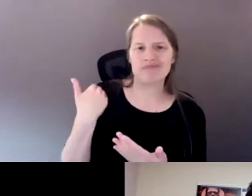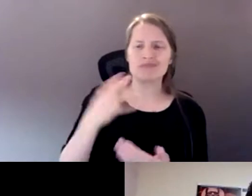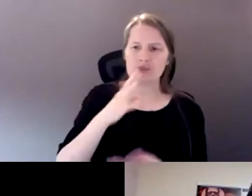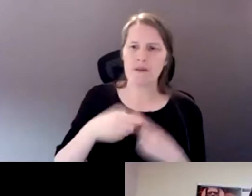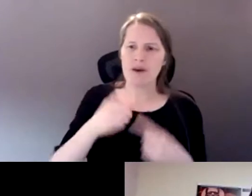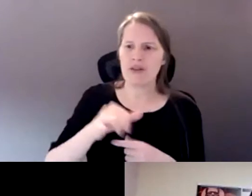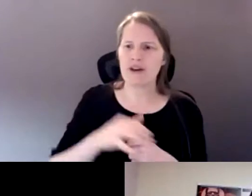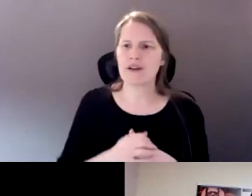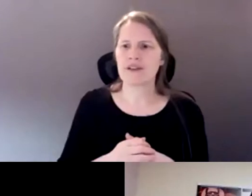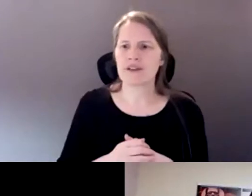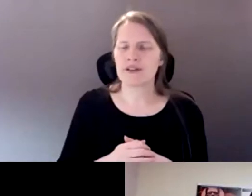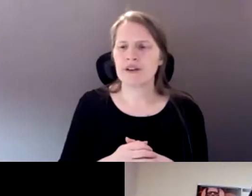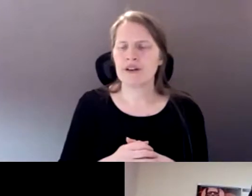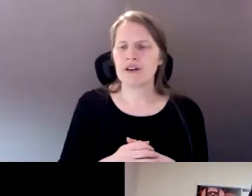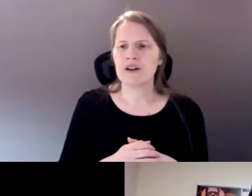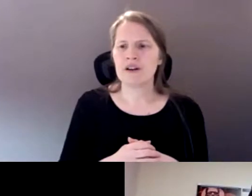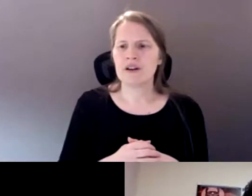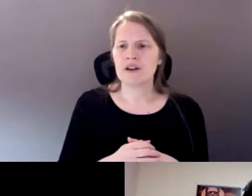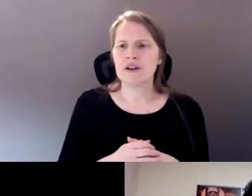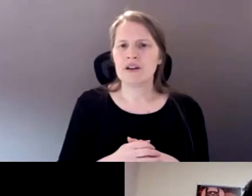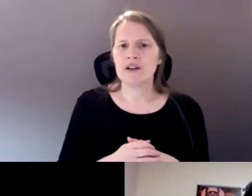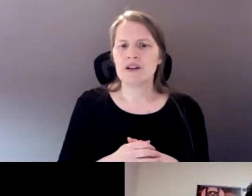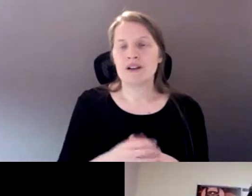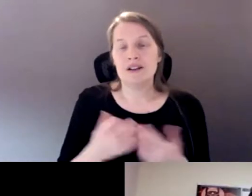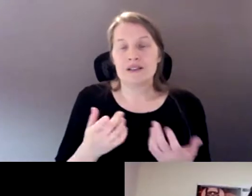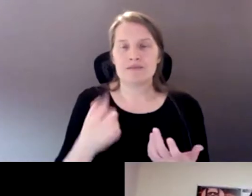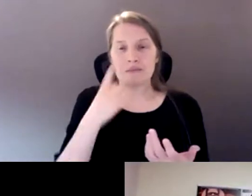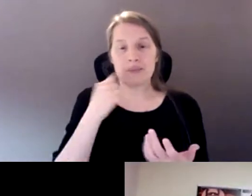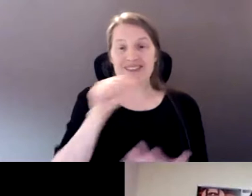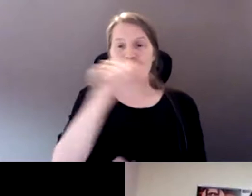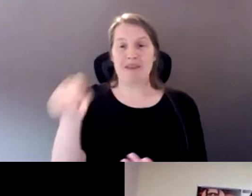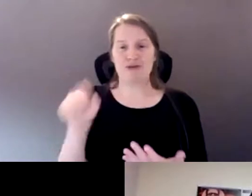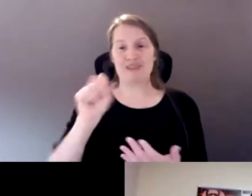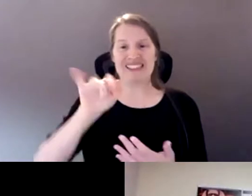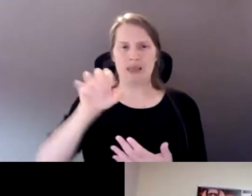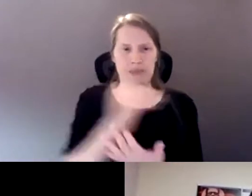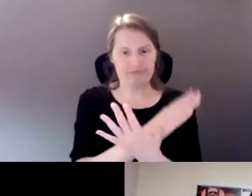Holocaust, which is where we are in the semester, and obviously